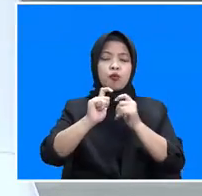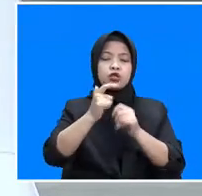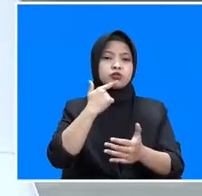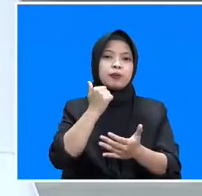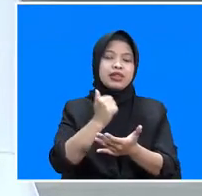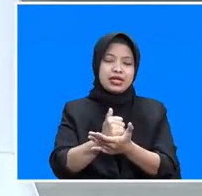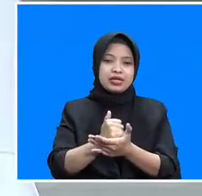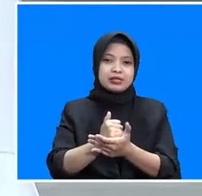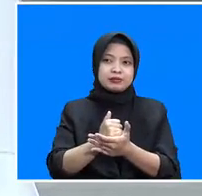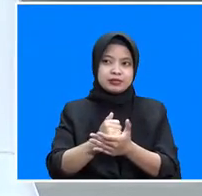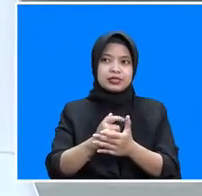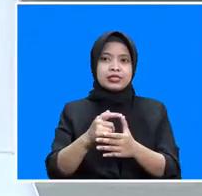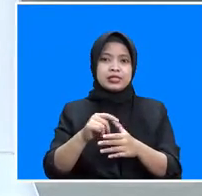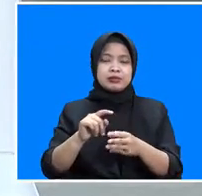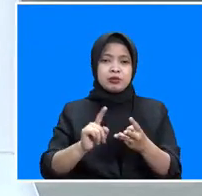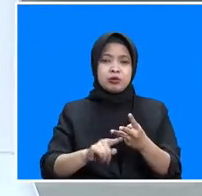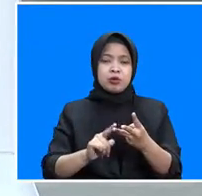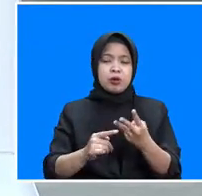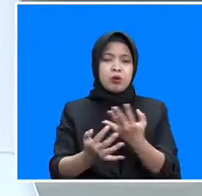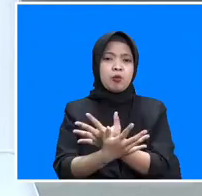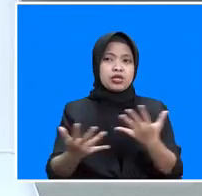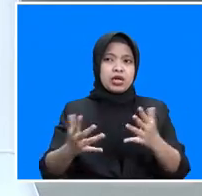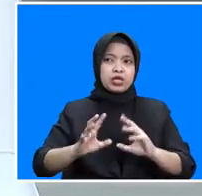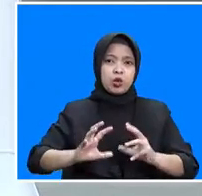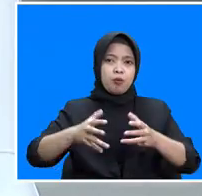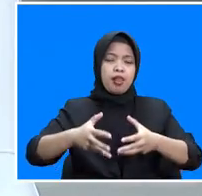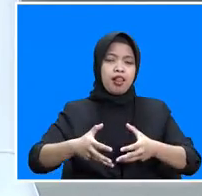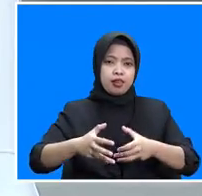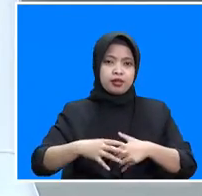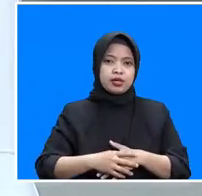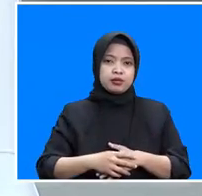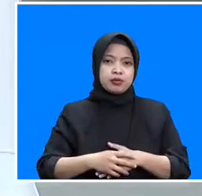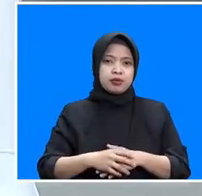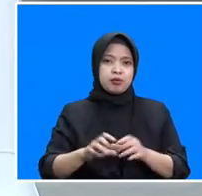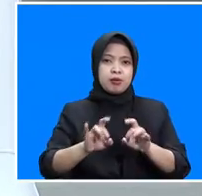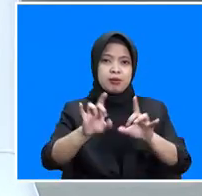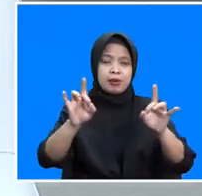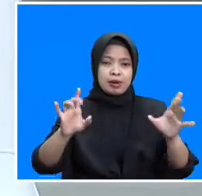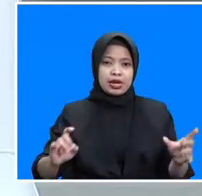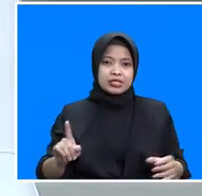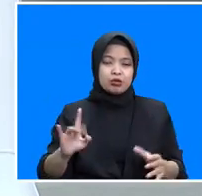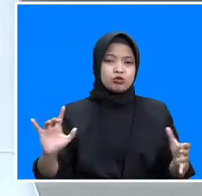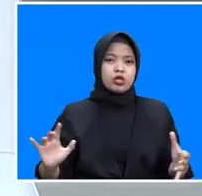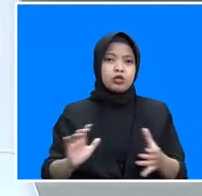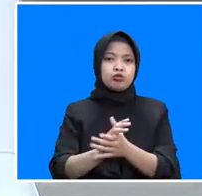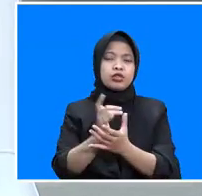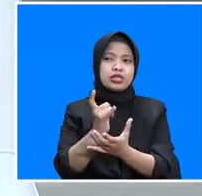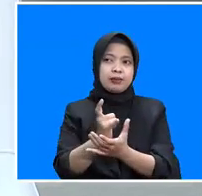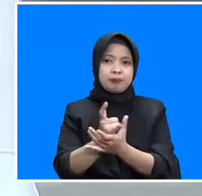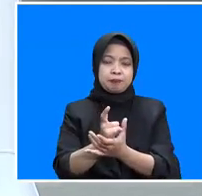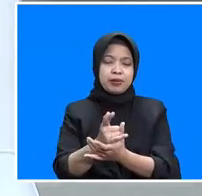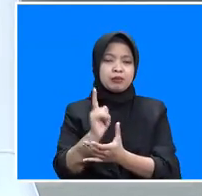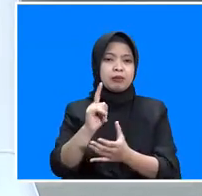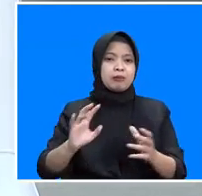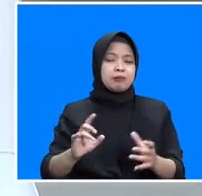citizenship, or we call that kebinekaan global, because we believe diversity is a strength. And